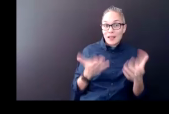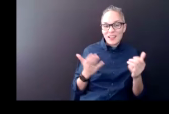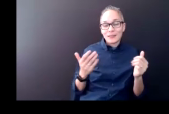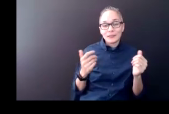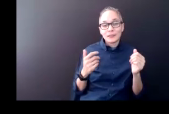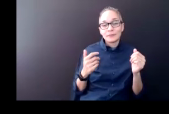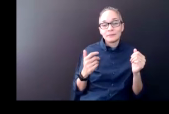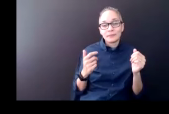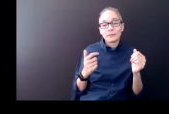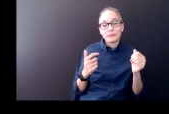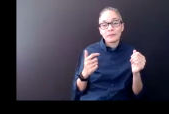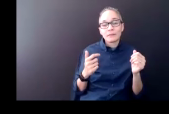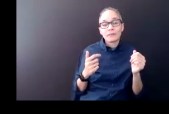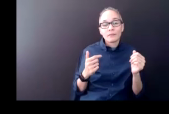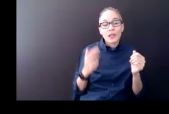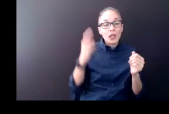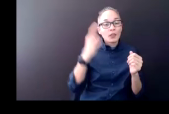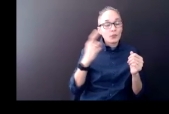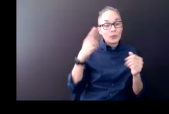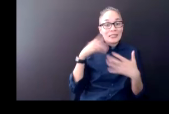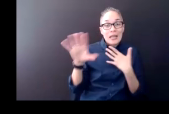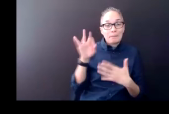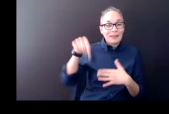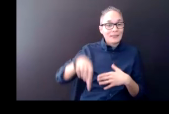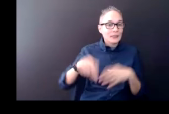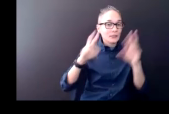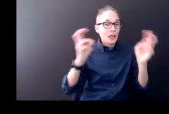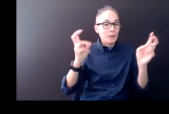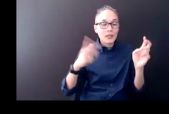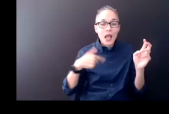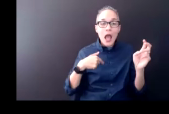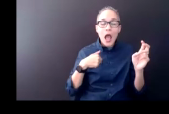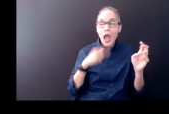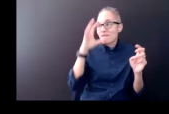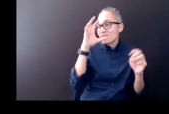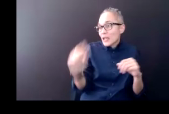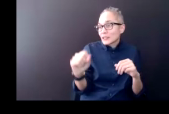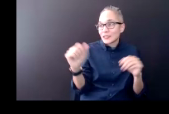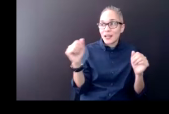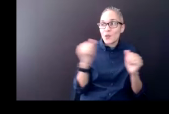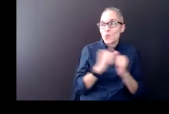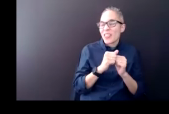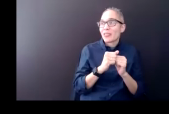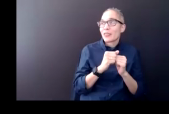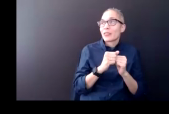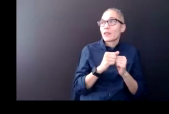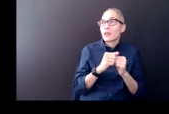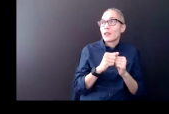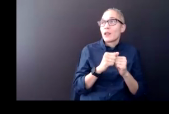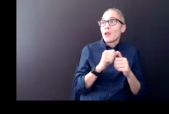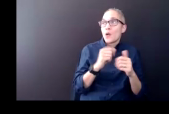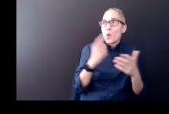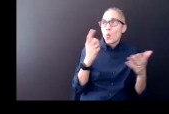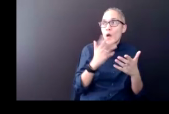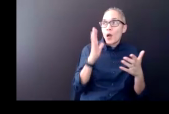that was something that like, the reason why I chose this topic is because I'm really like fascinated about like, you know, will my students